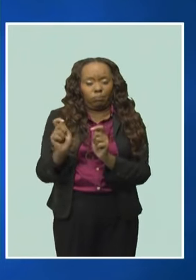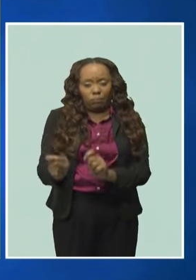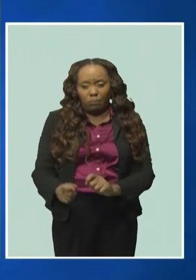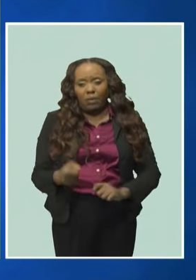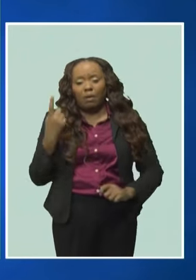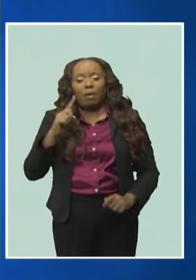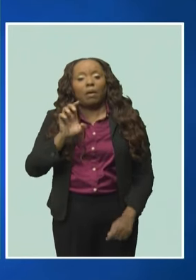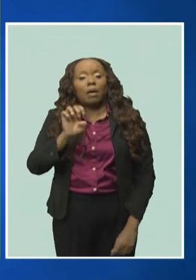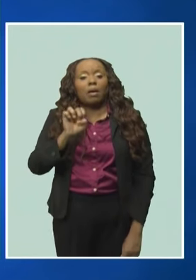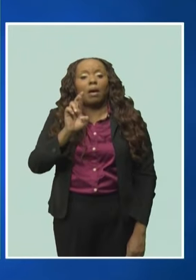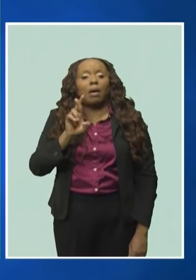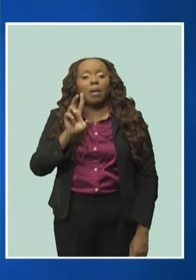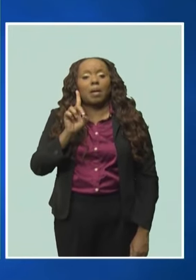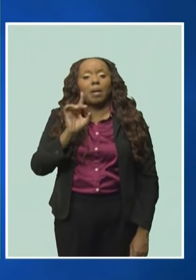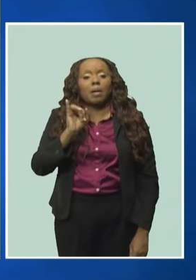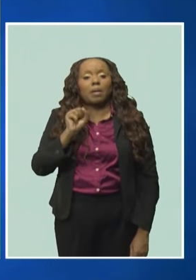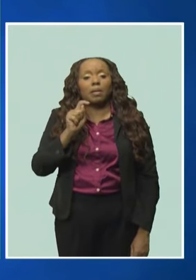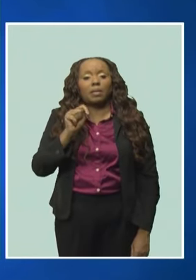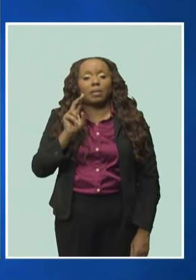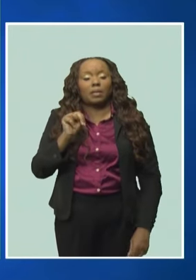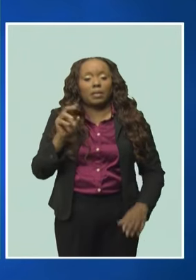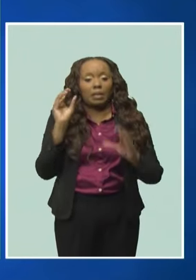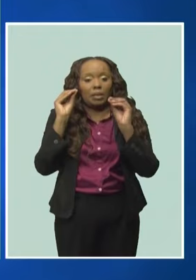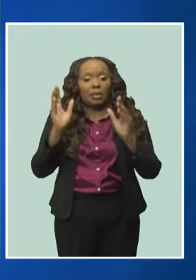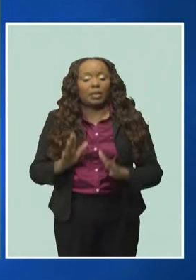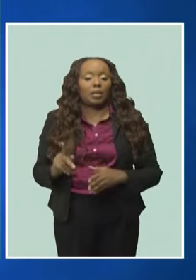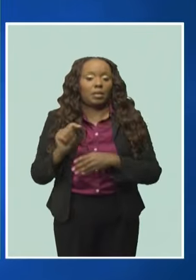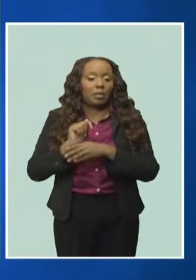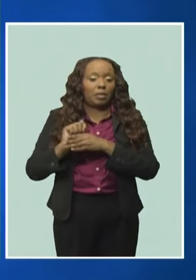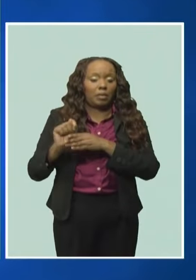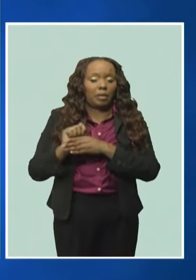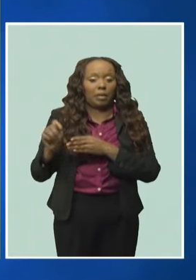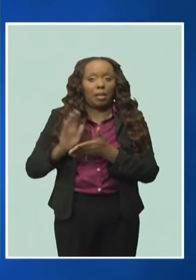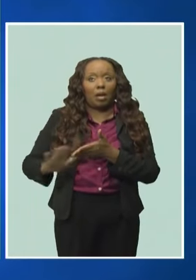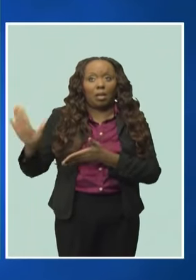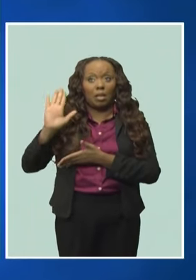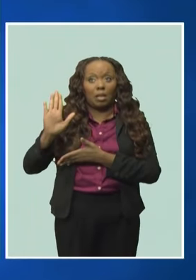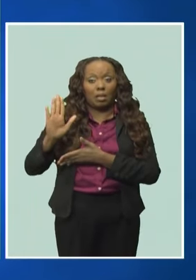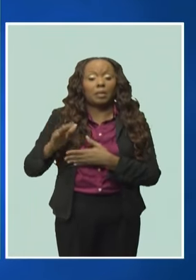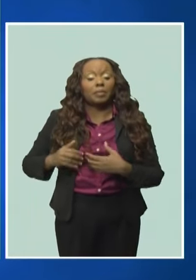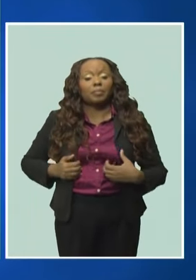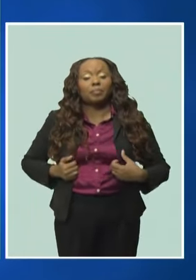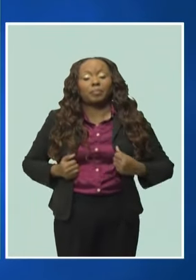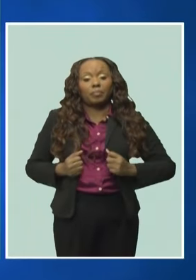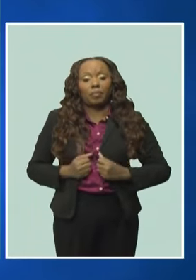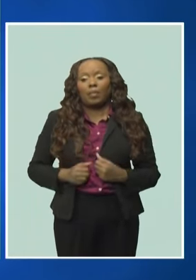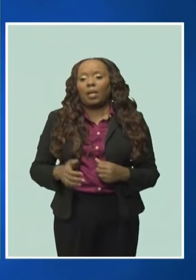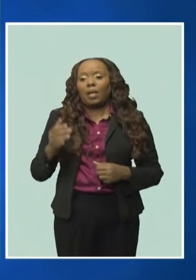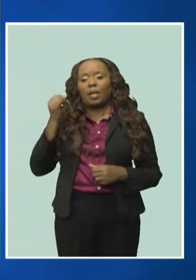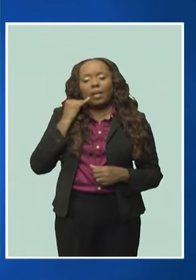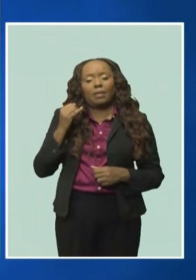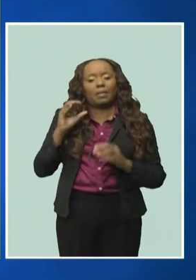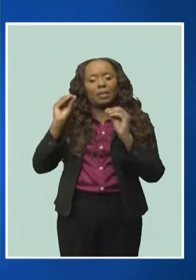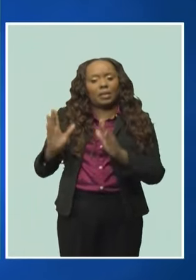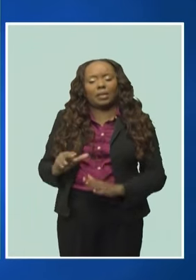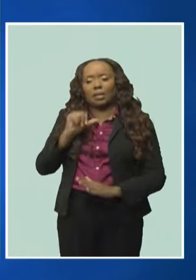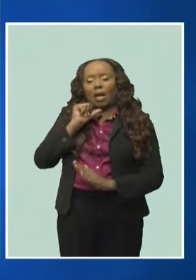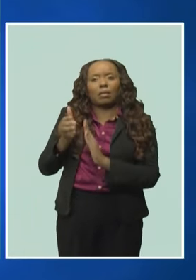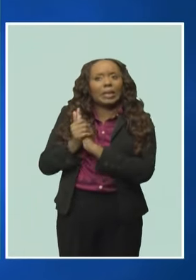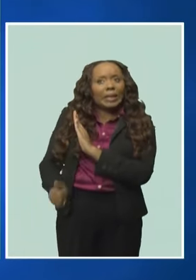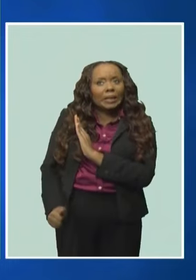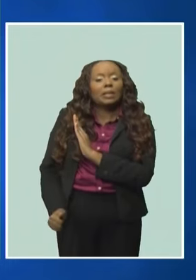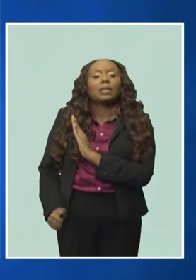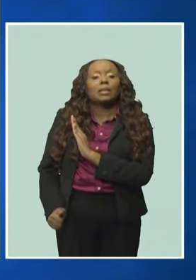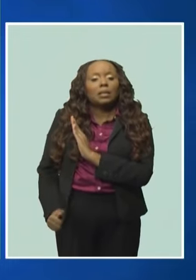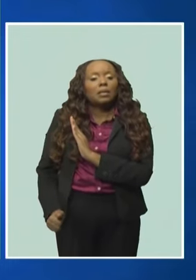the Erdiston Teacher Training College, because if your teachers can't deliver what it is you want your students to learn,